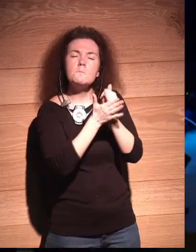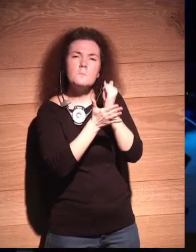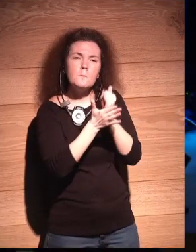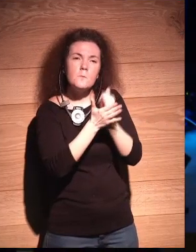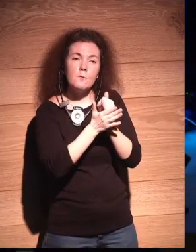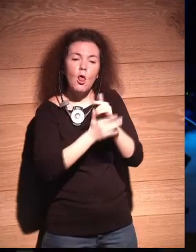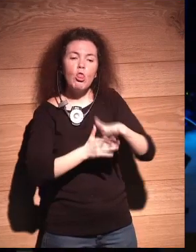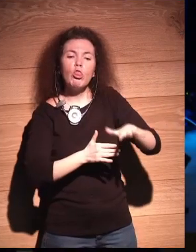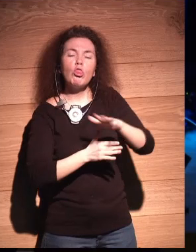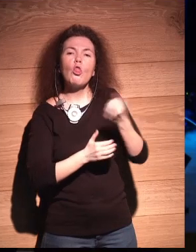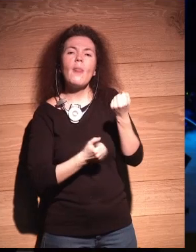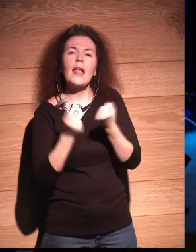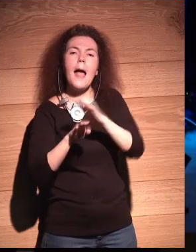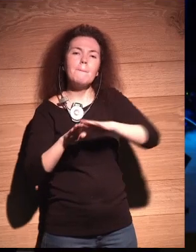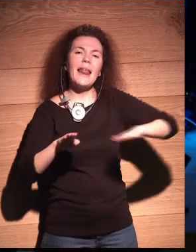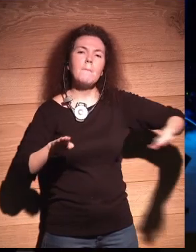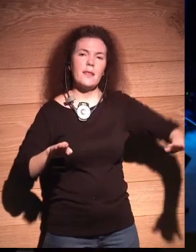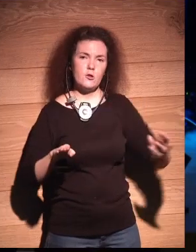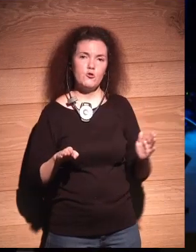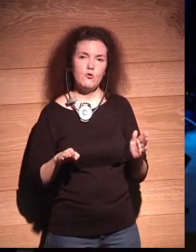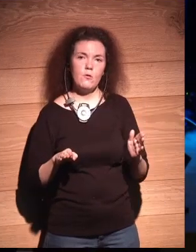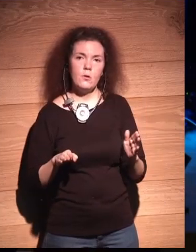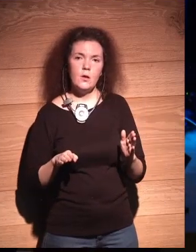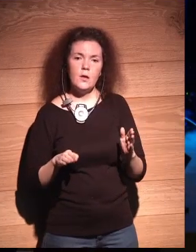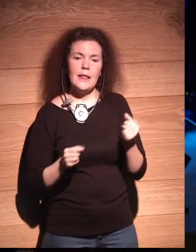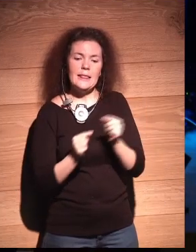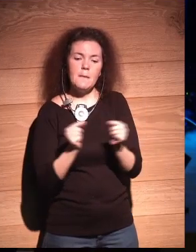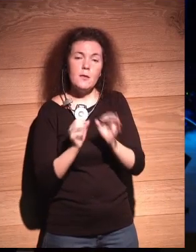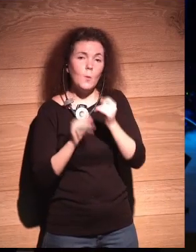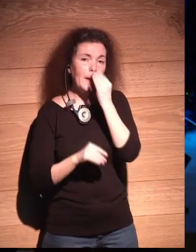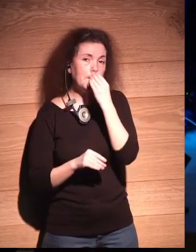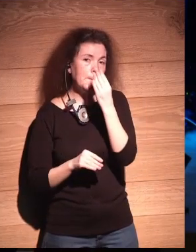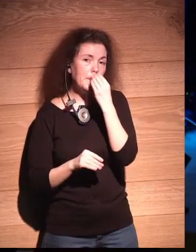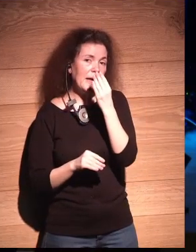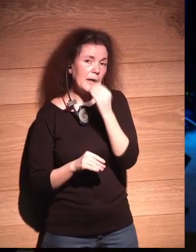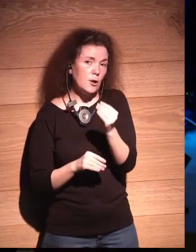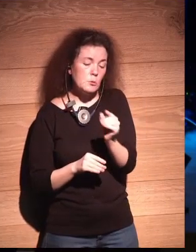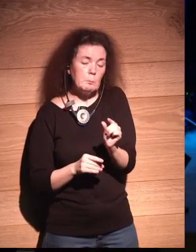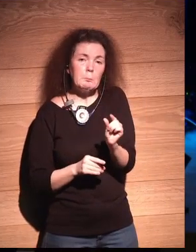They're really tiny little size of dogs, really sweet little